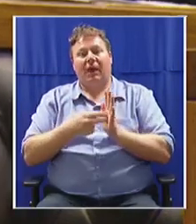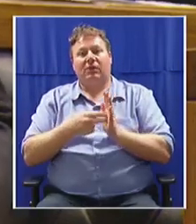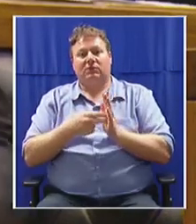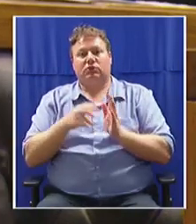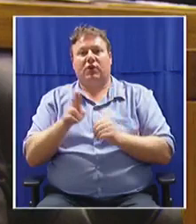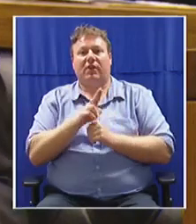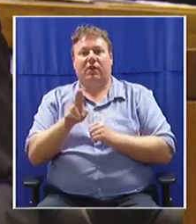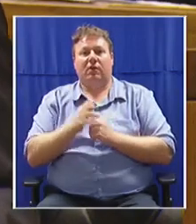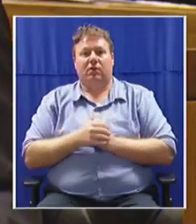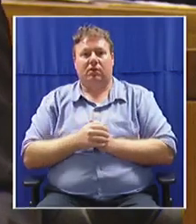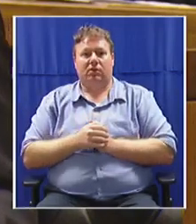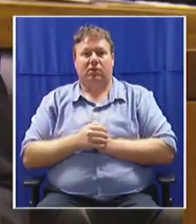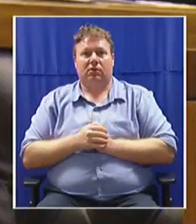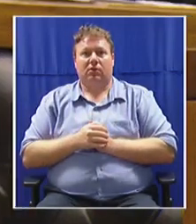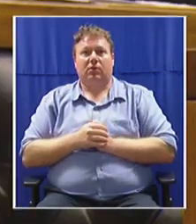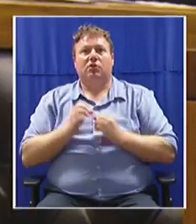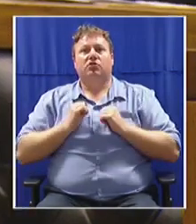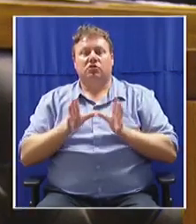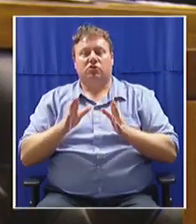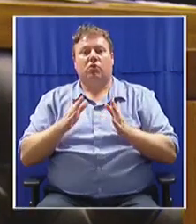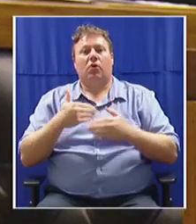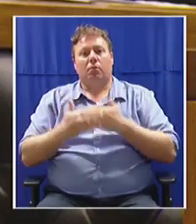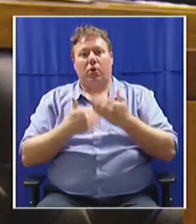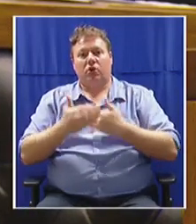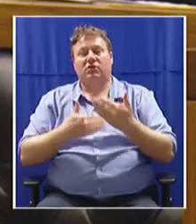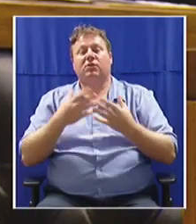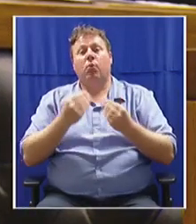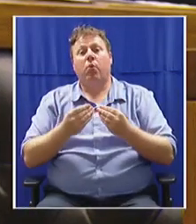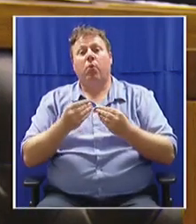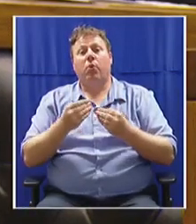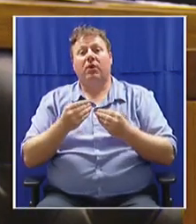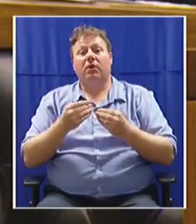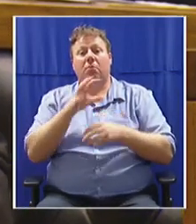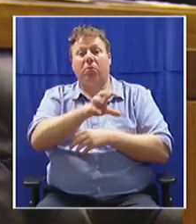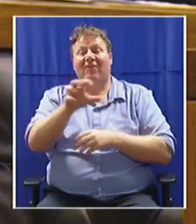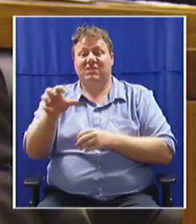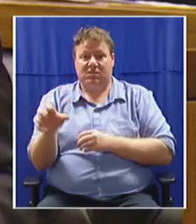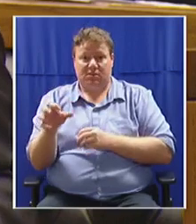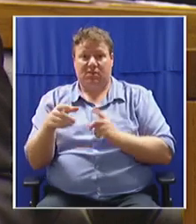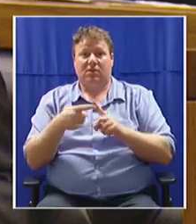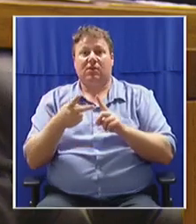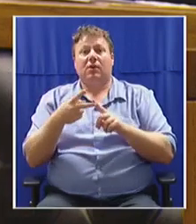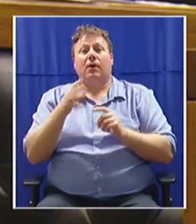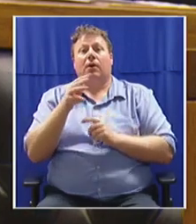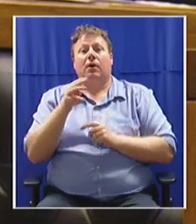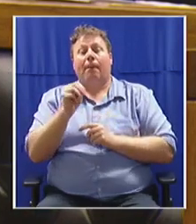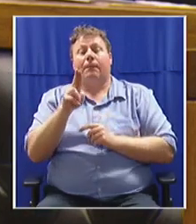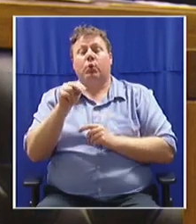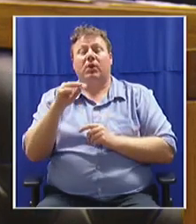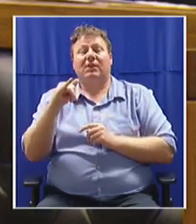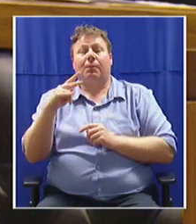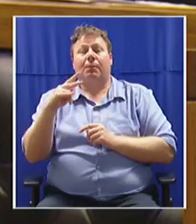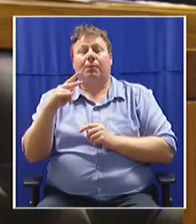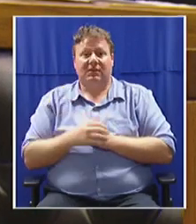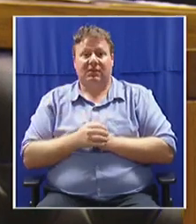we're starting a process where, together with provinces, together with municipalities, we're going to share our